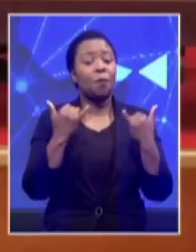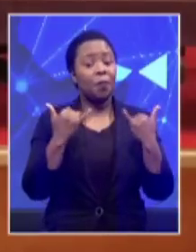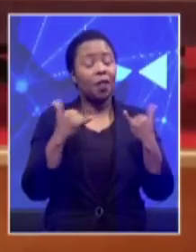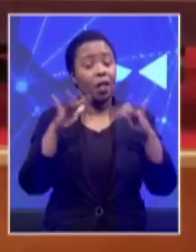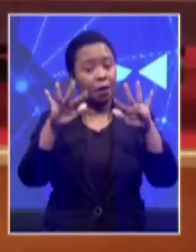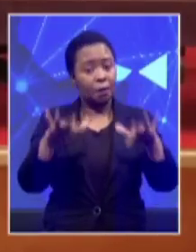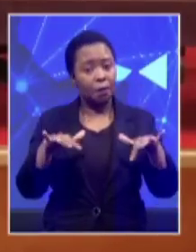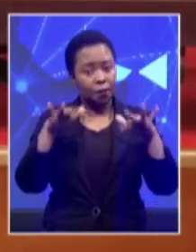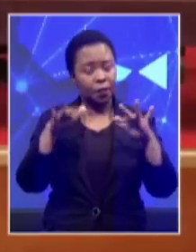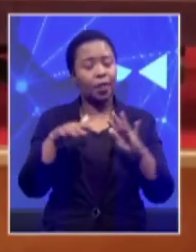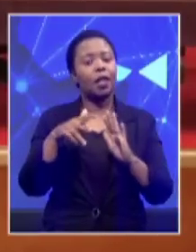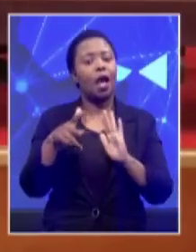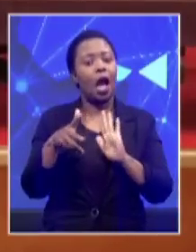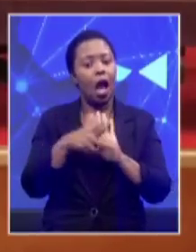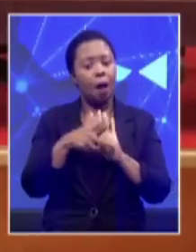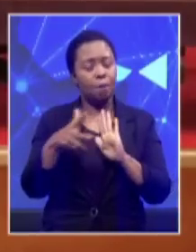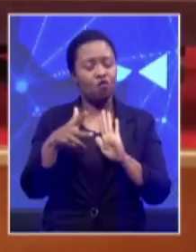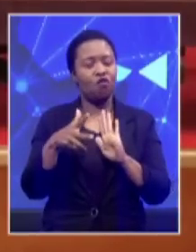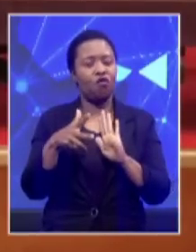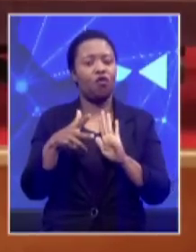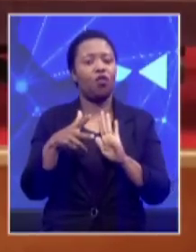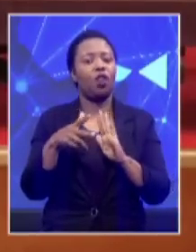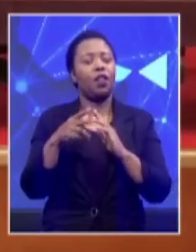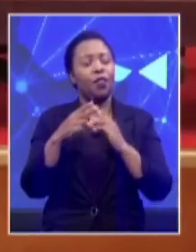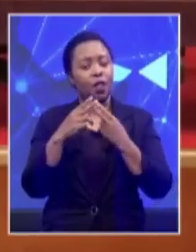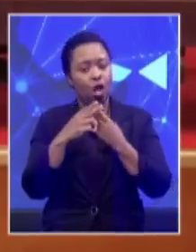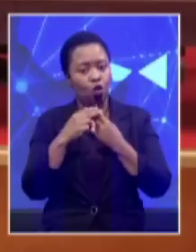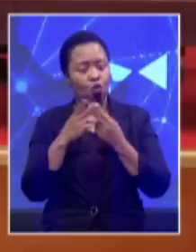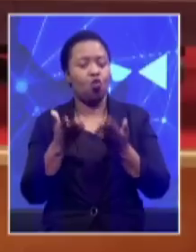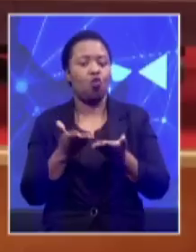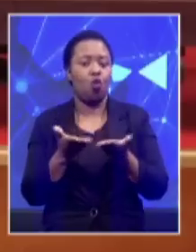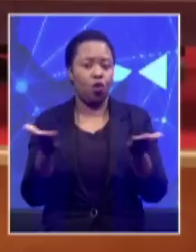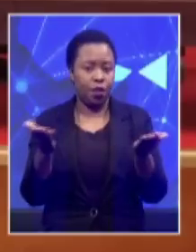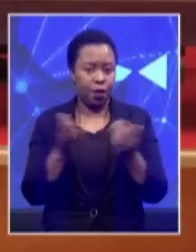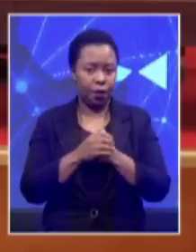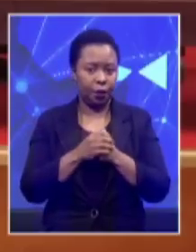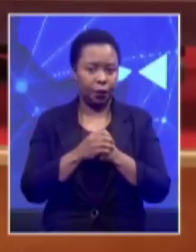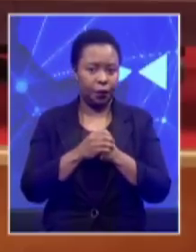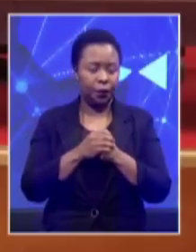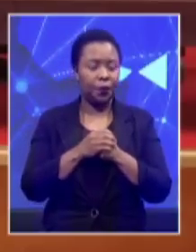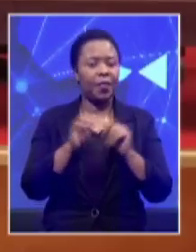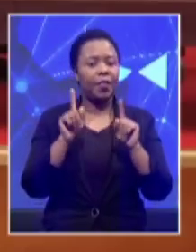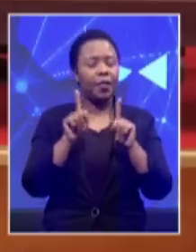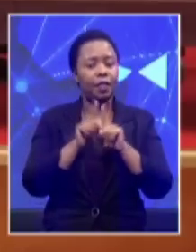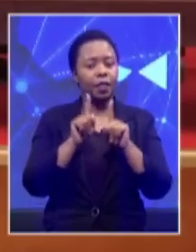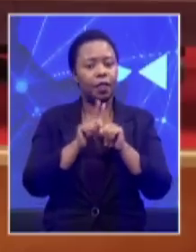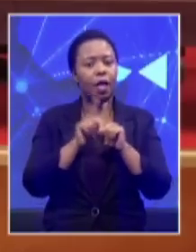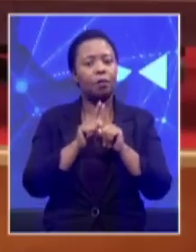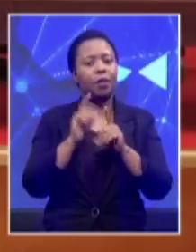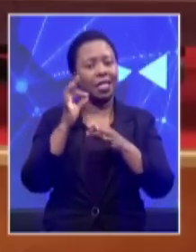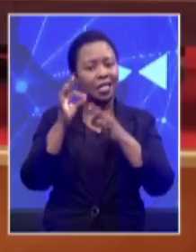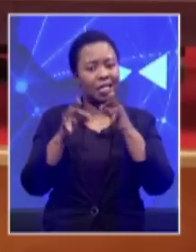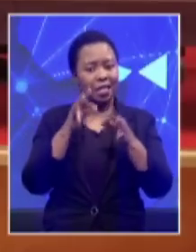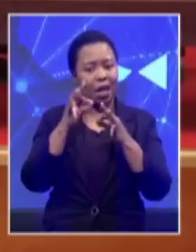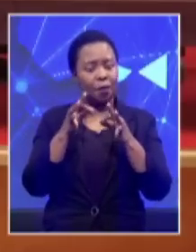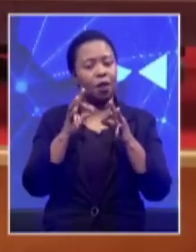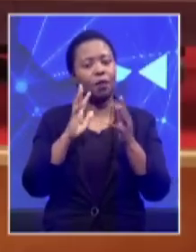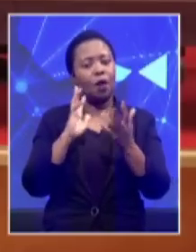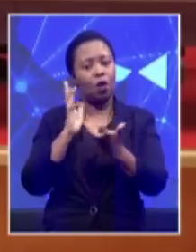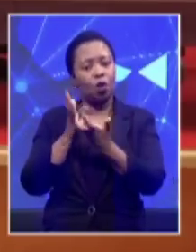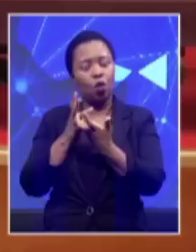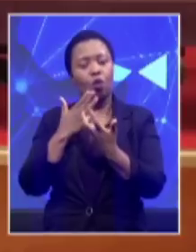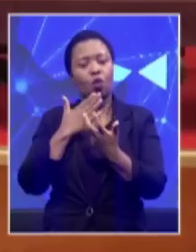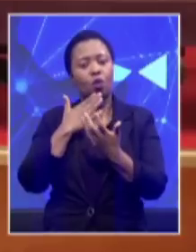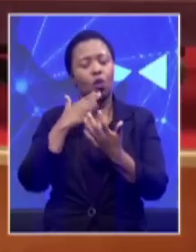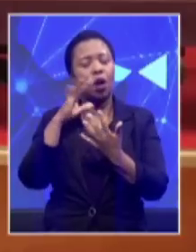Assembly of the Union, prescribes the elections for the Bureau of the Pan-African Parliament according to the